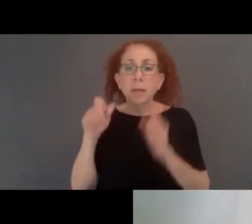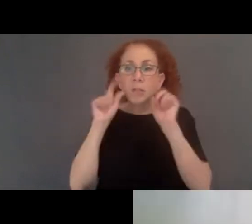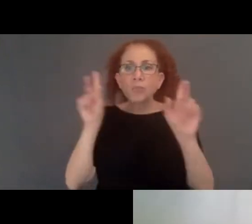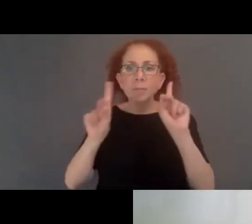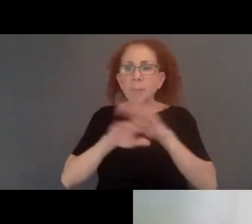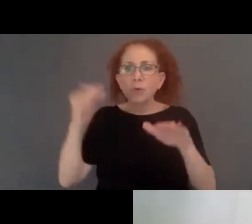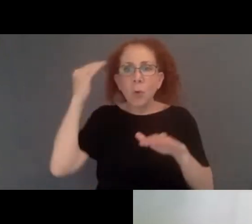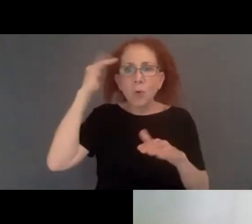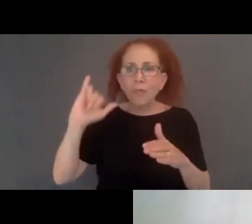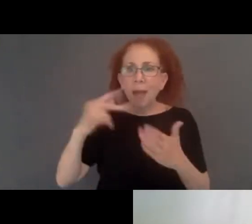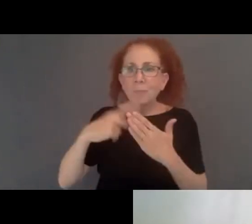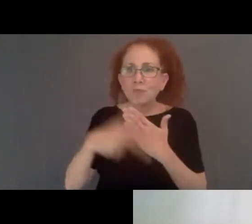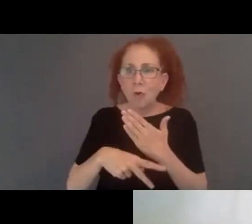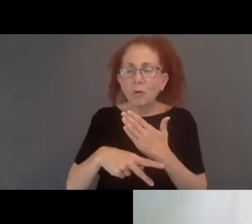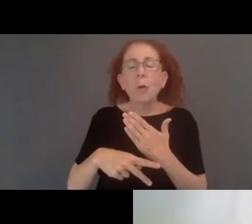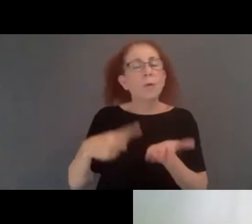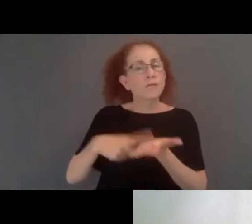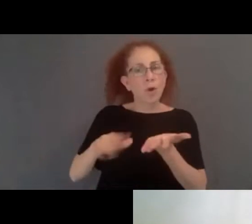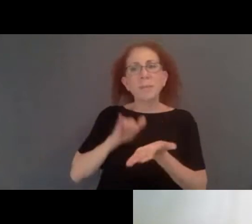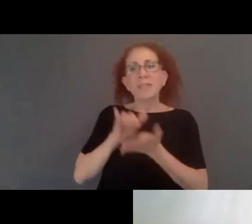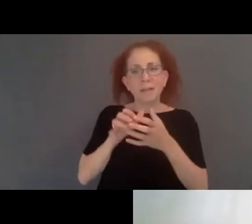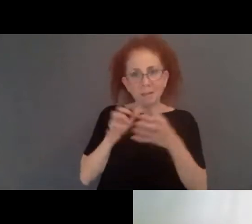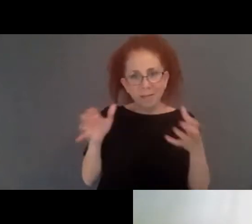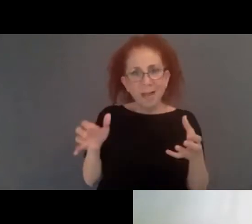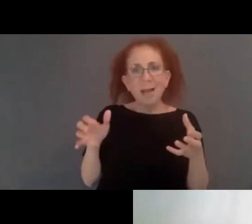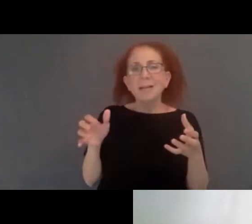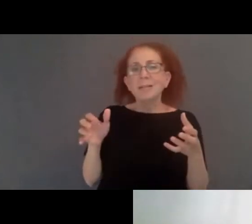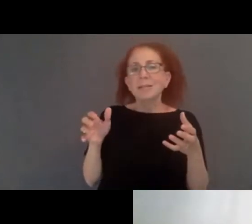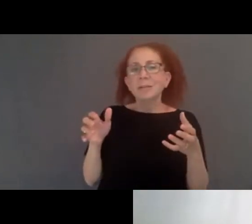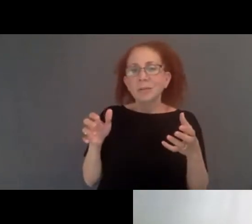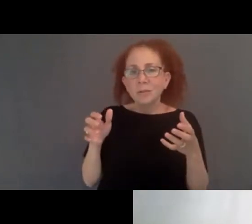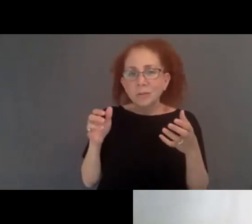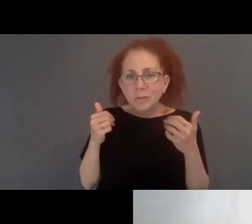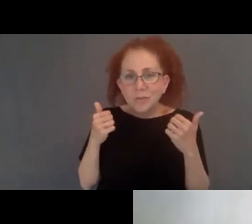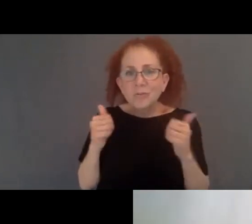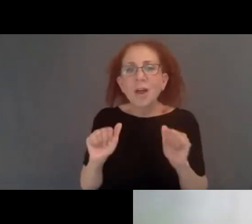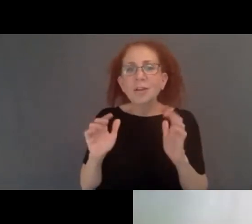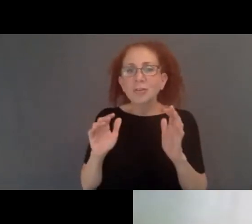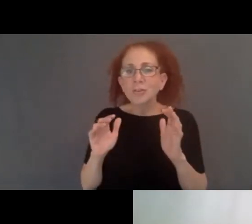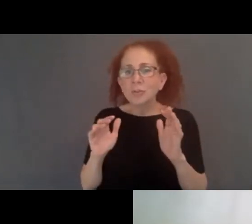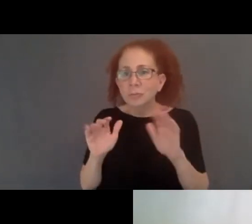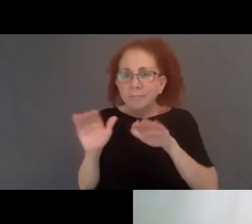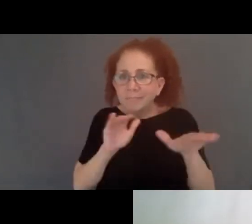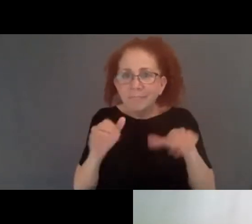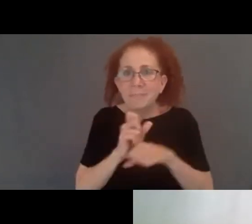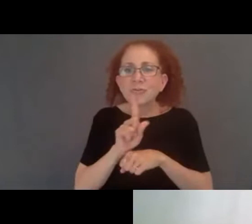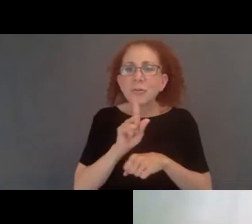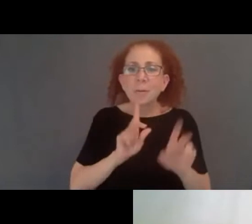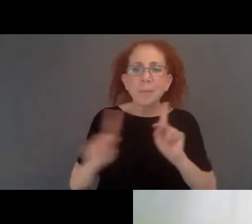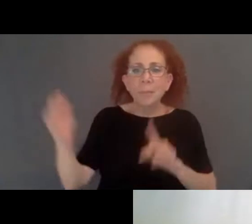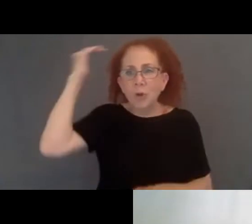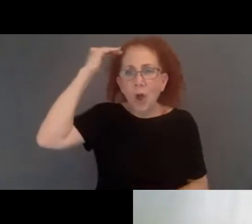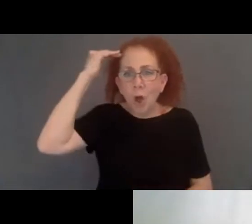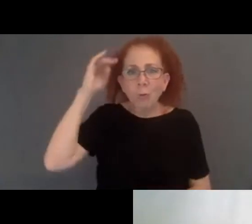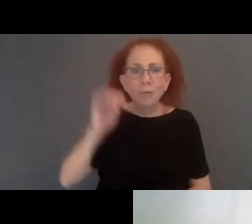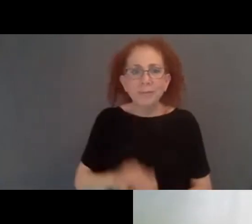of it, which I think is something we've talked about in trying to kind of rename it Bounce Back Philly and make people aware of it. Somehow the word, do you have